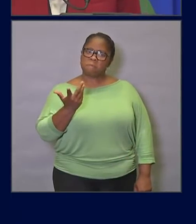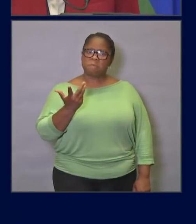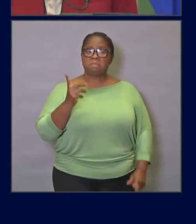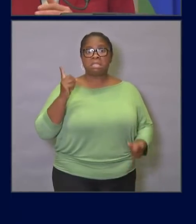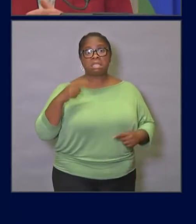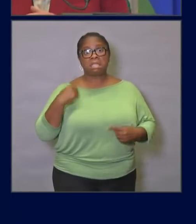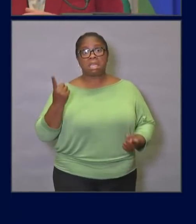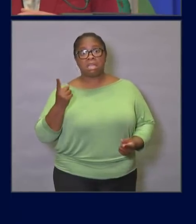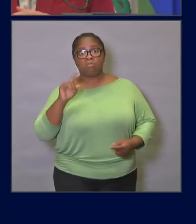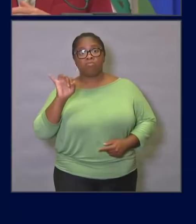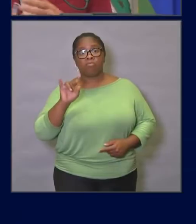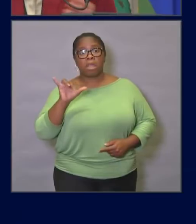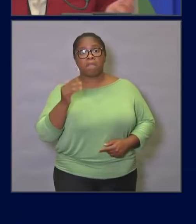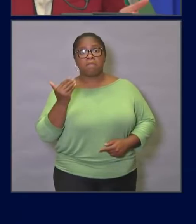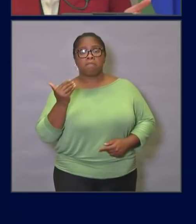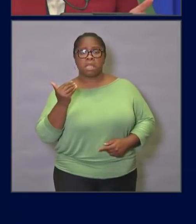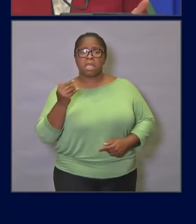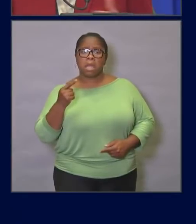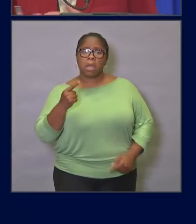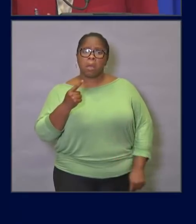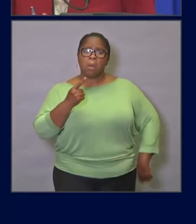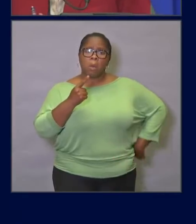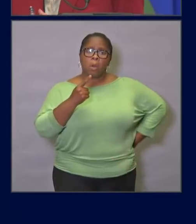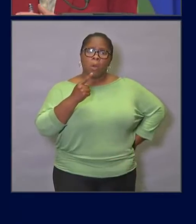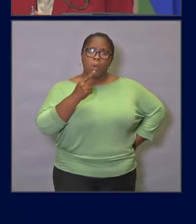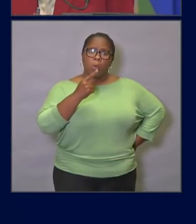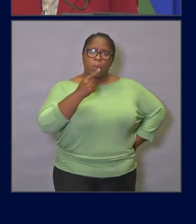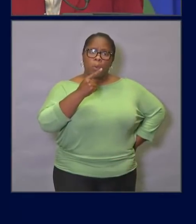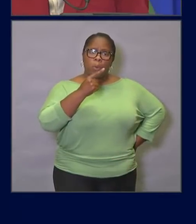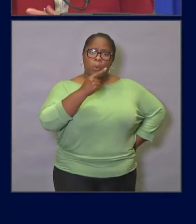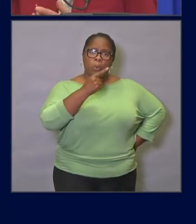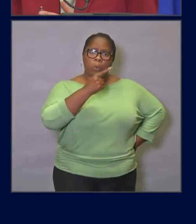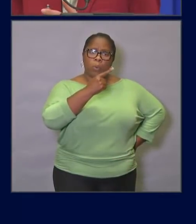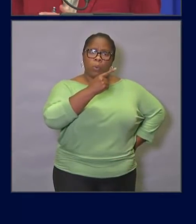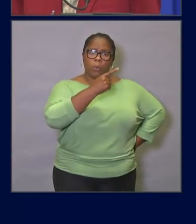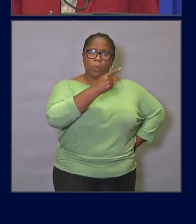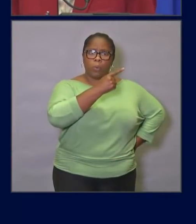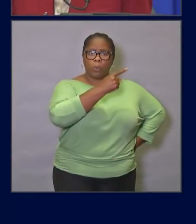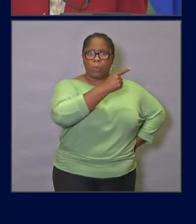fairly steady at about 8.3%,